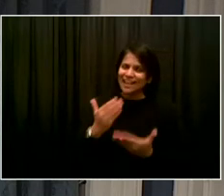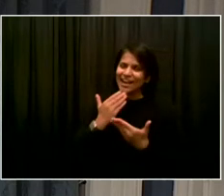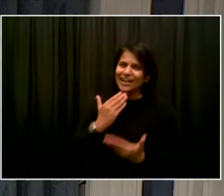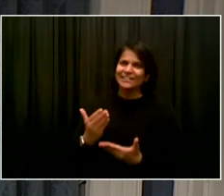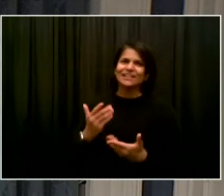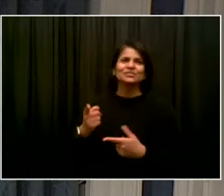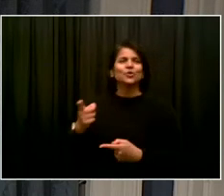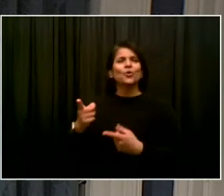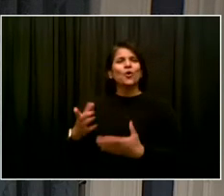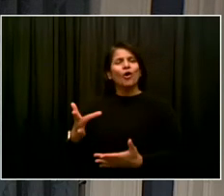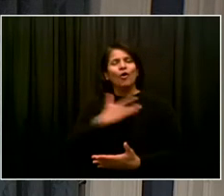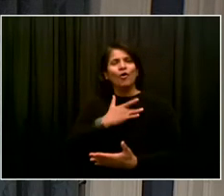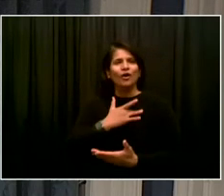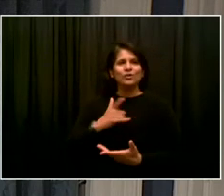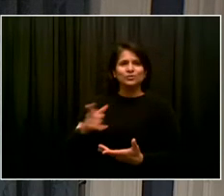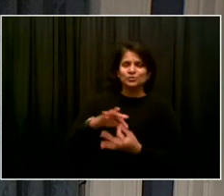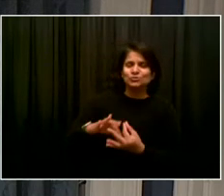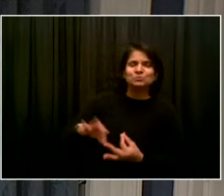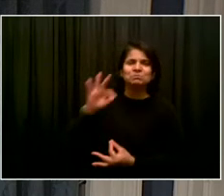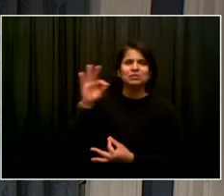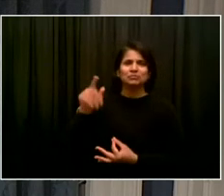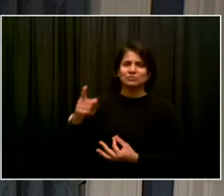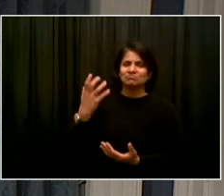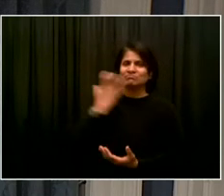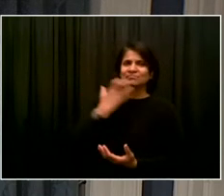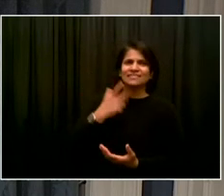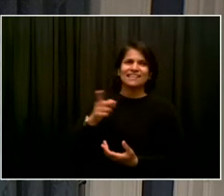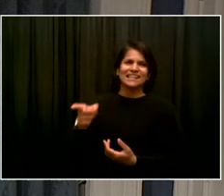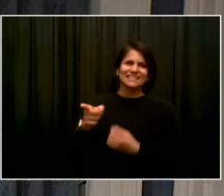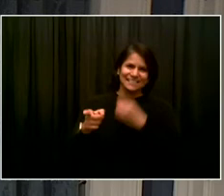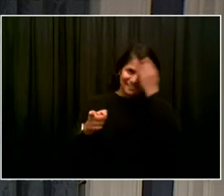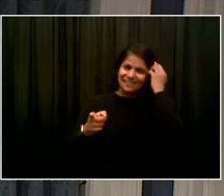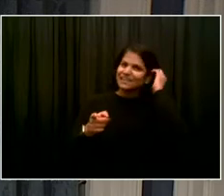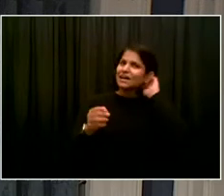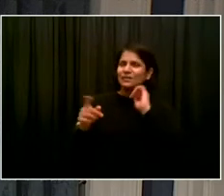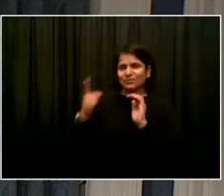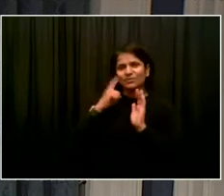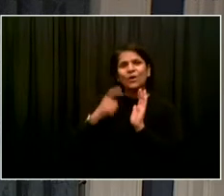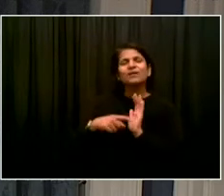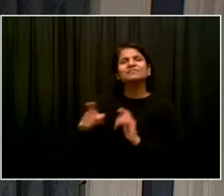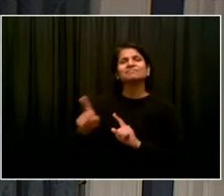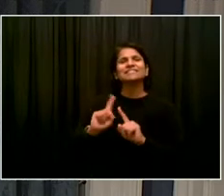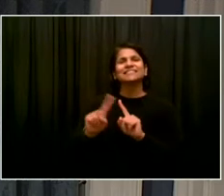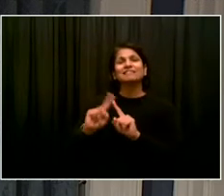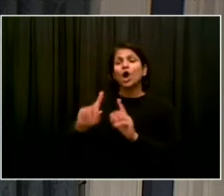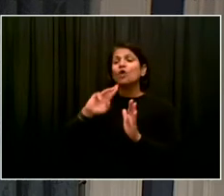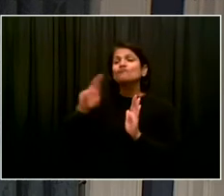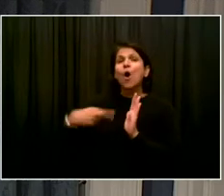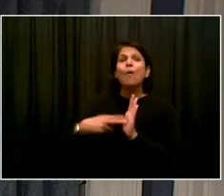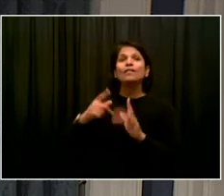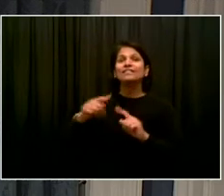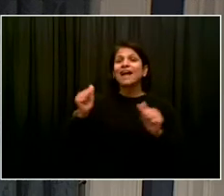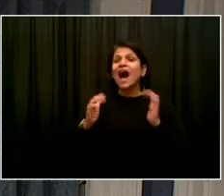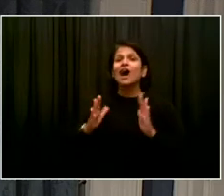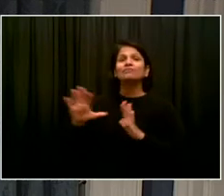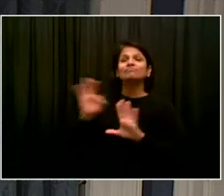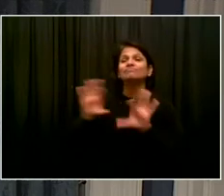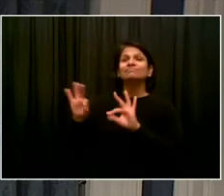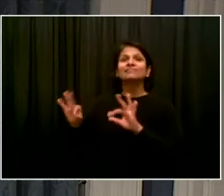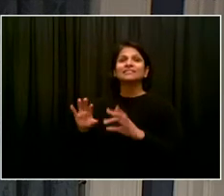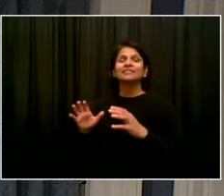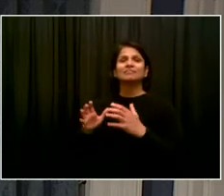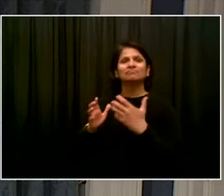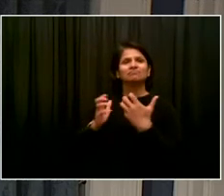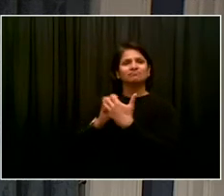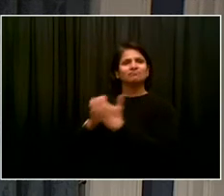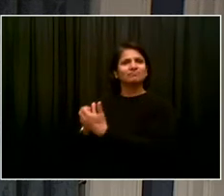And you do take some curious choices of roles. Yes. Okay. Let's say not every one of your characters